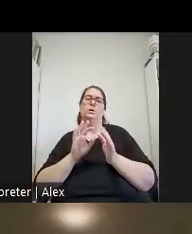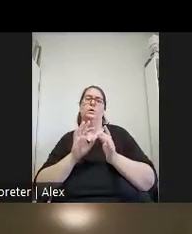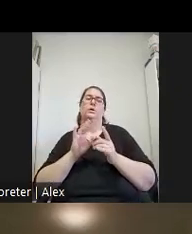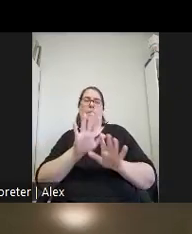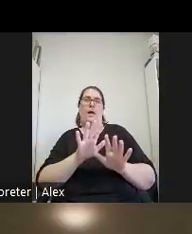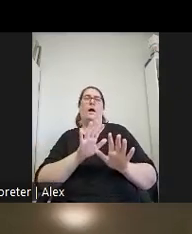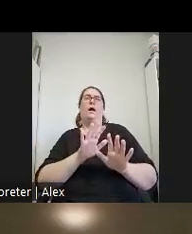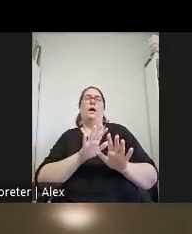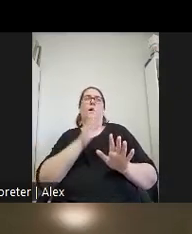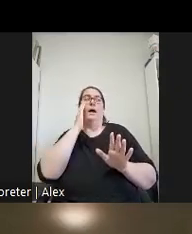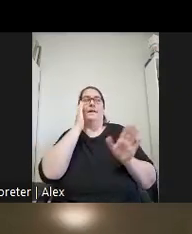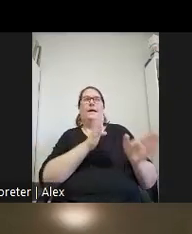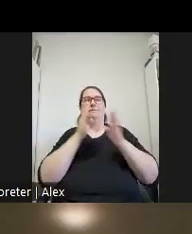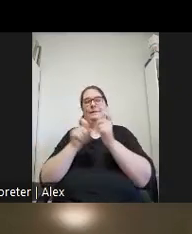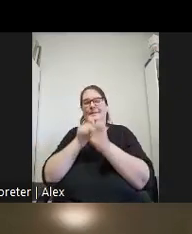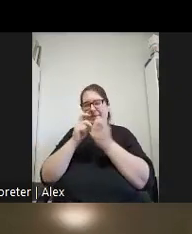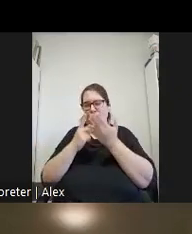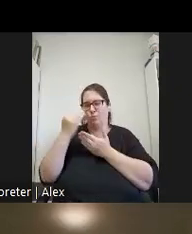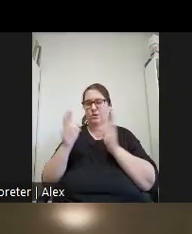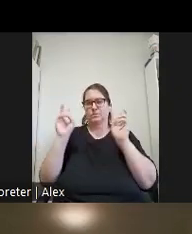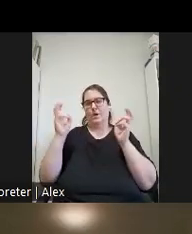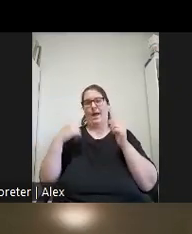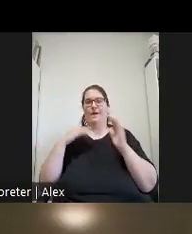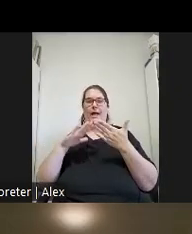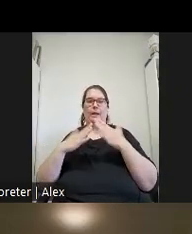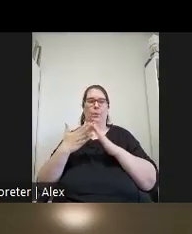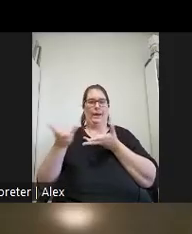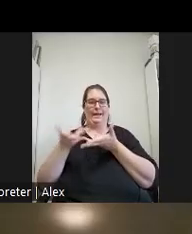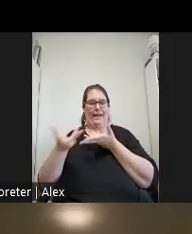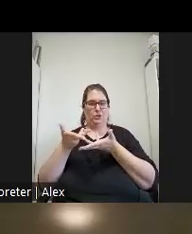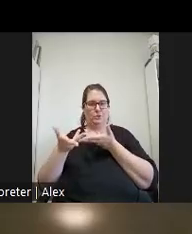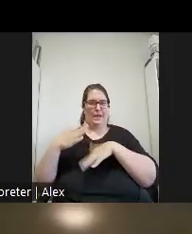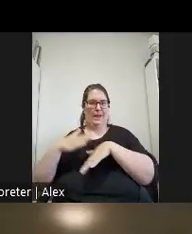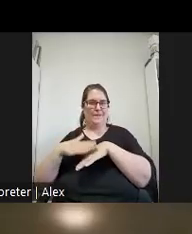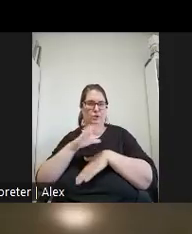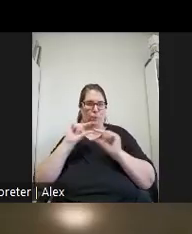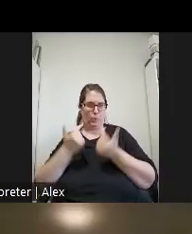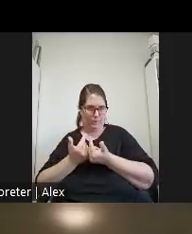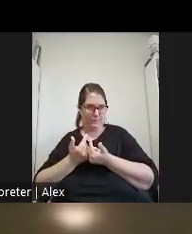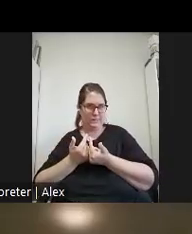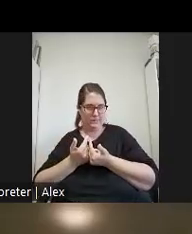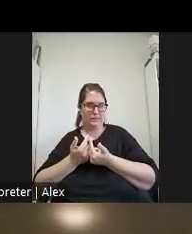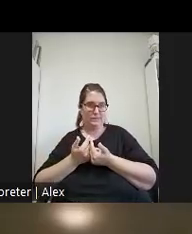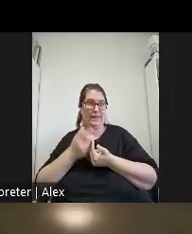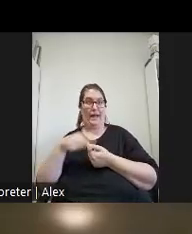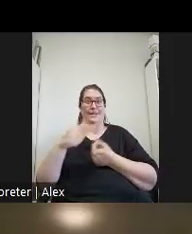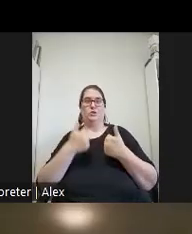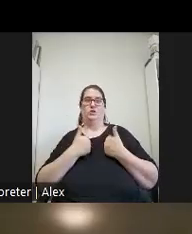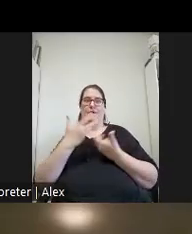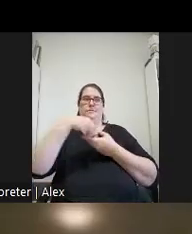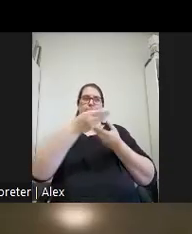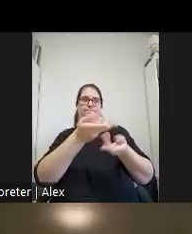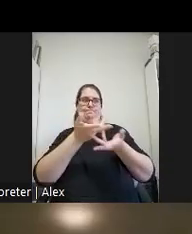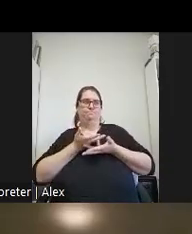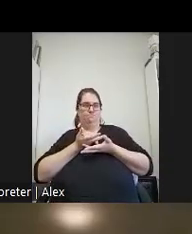for specific projects, we create what we call community engagement advisory groups, and our survivors inform and